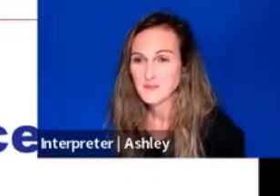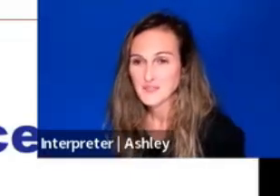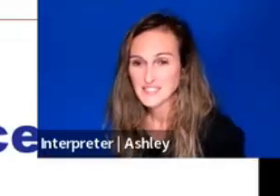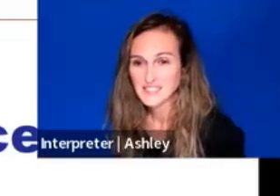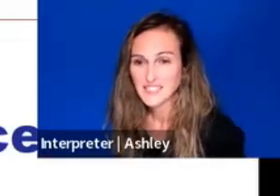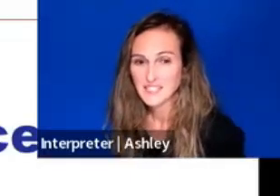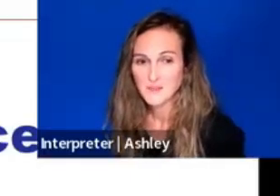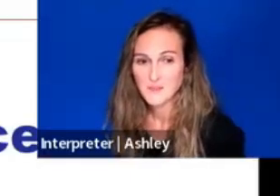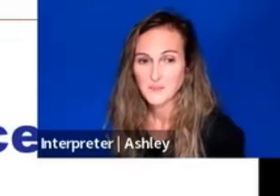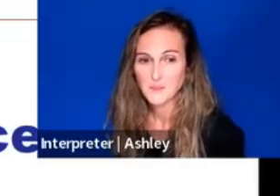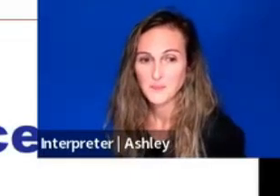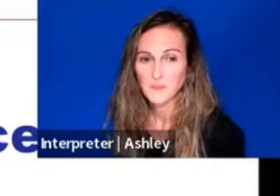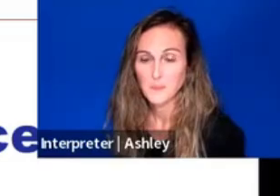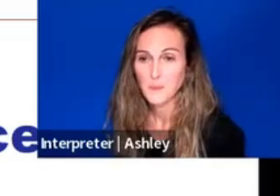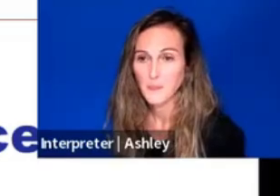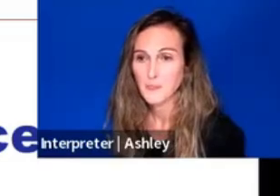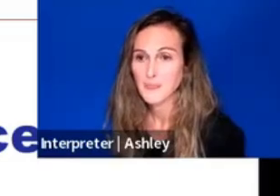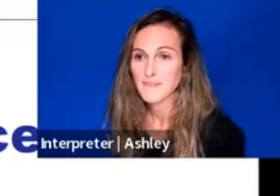yes.